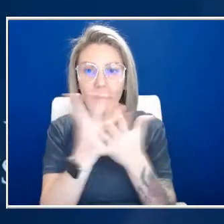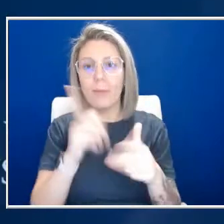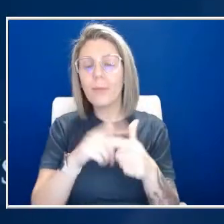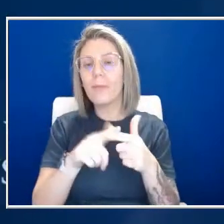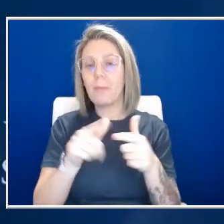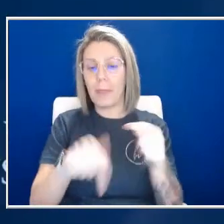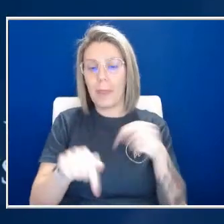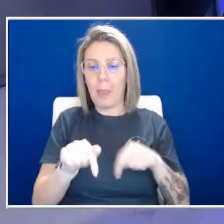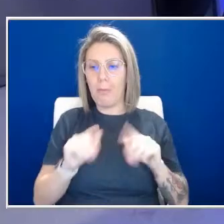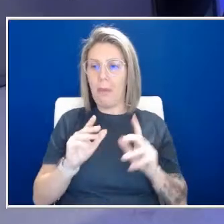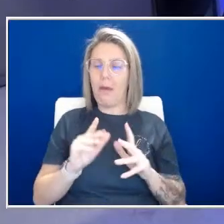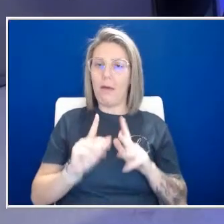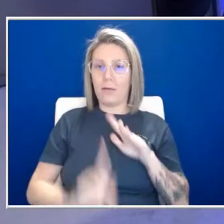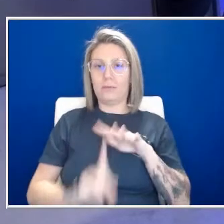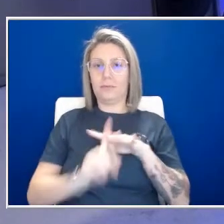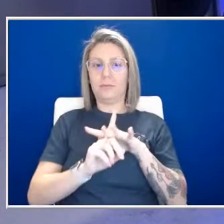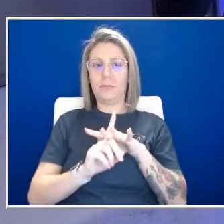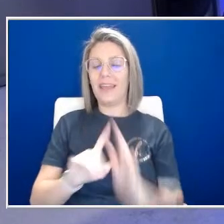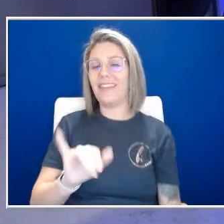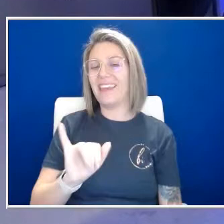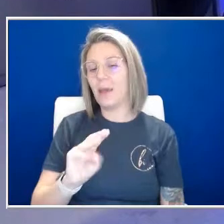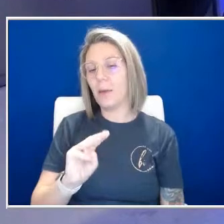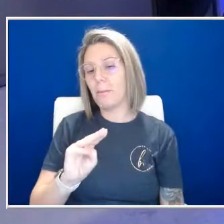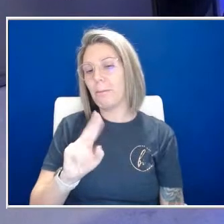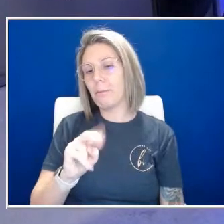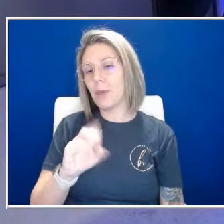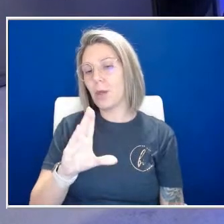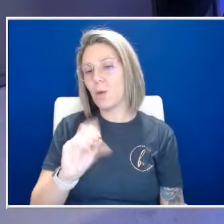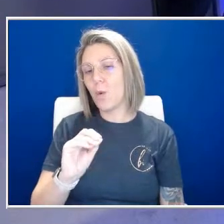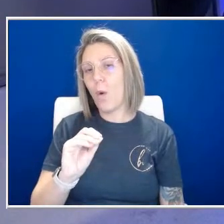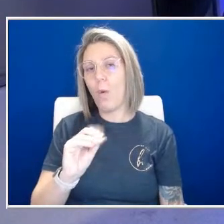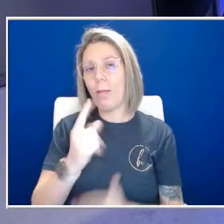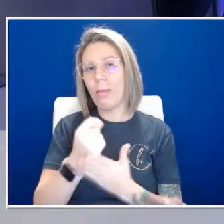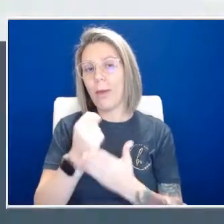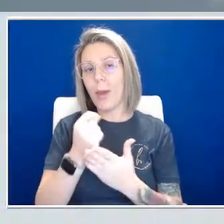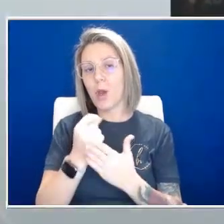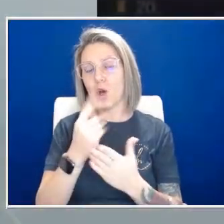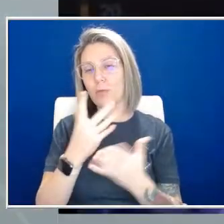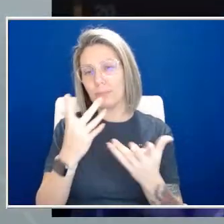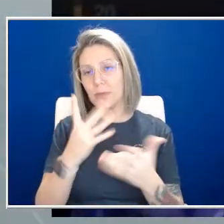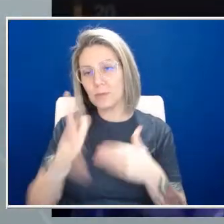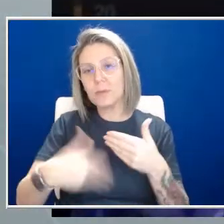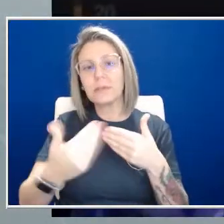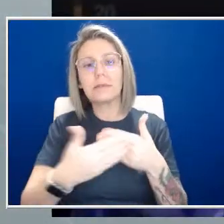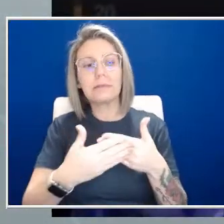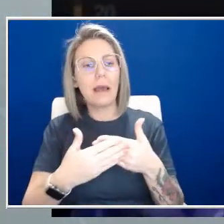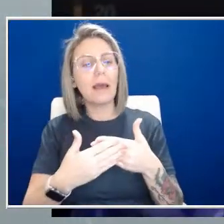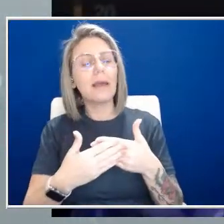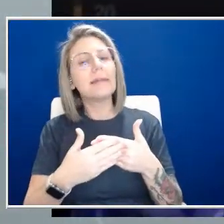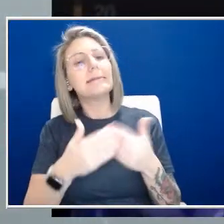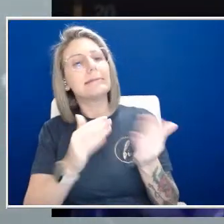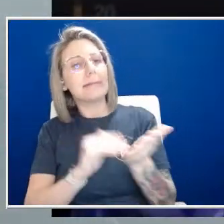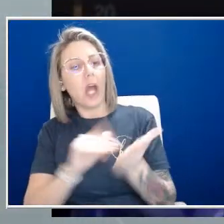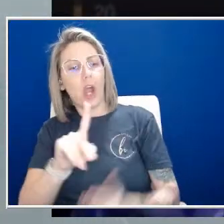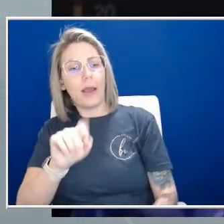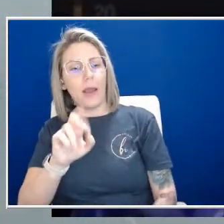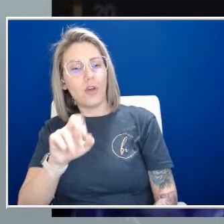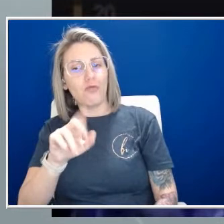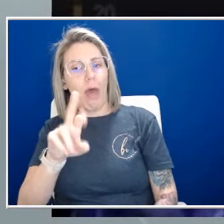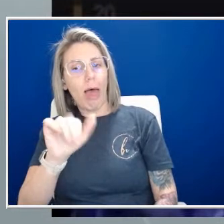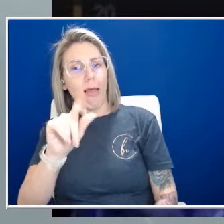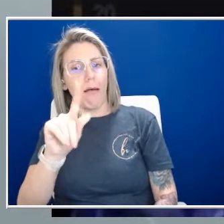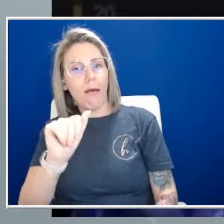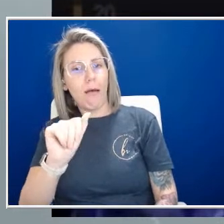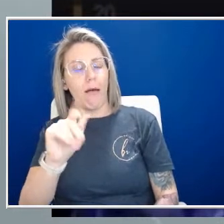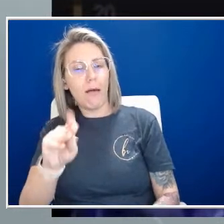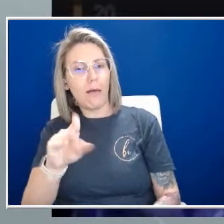next option. And walk us through some PET scans that you've brought us, Dr. Kakarala, from different times throughout Vonnie's cancer